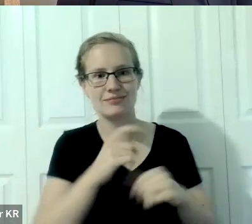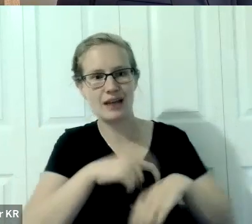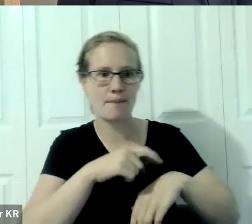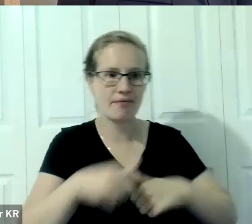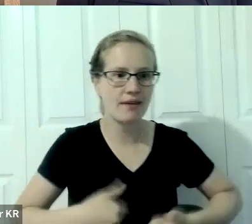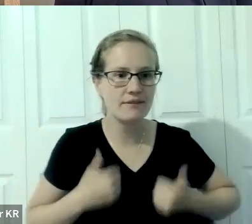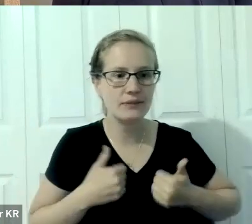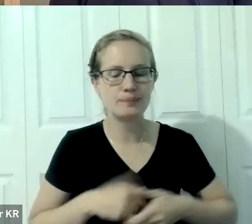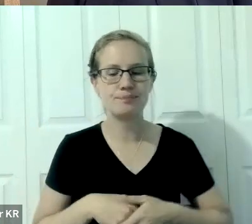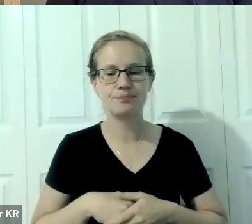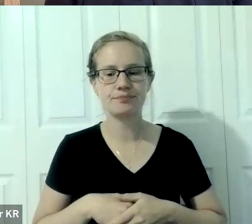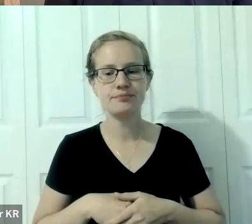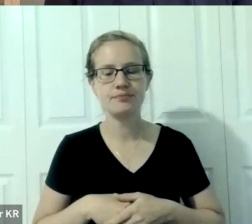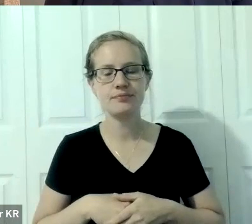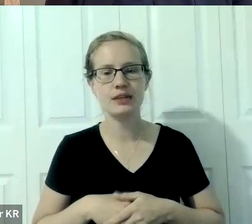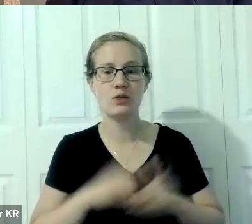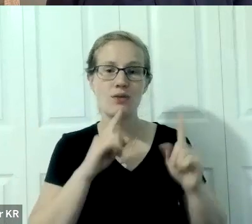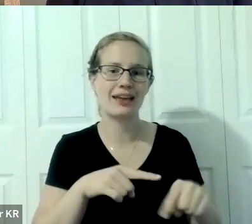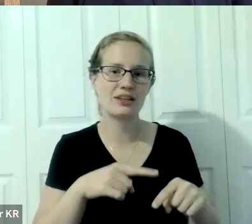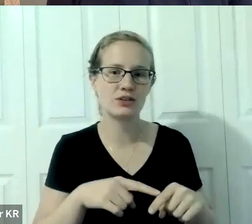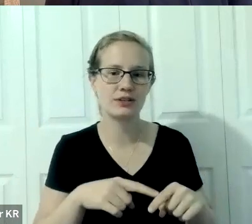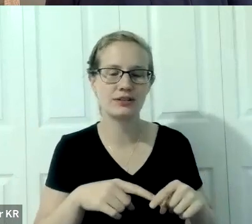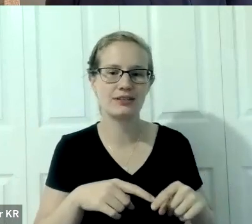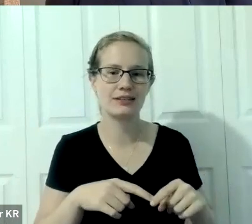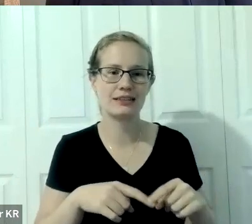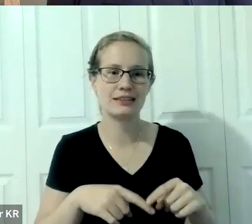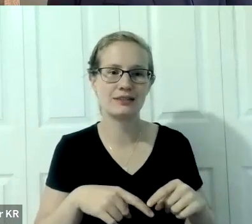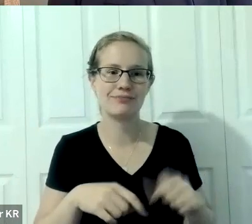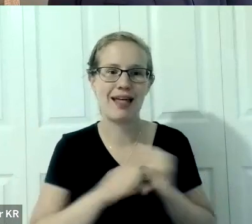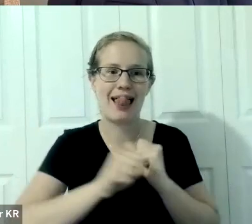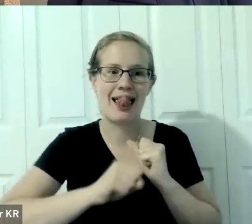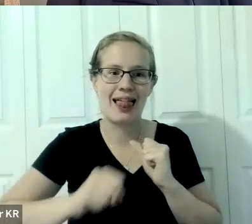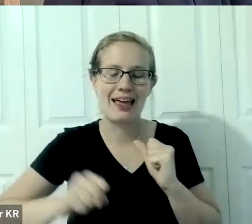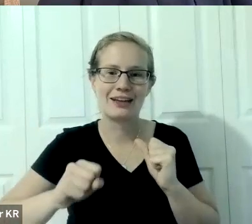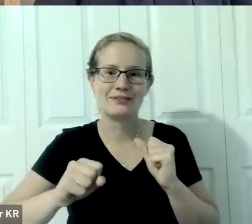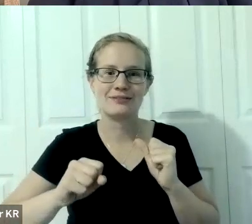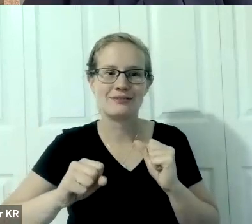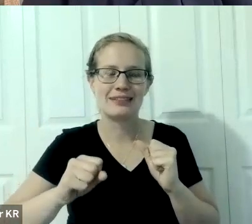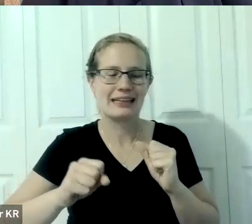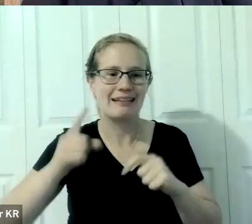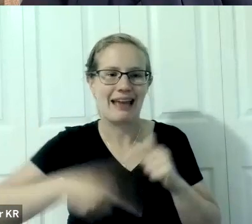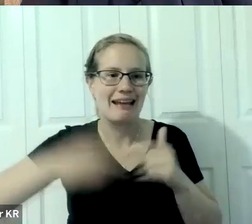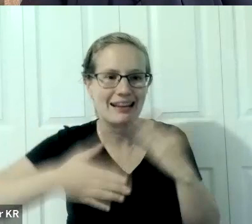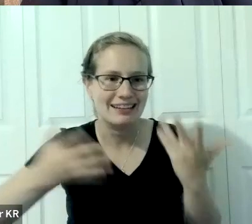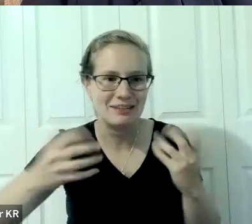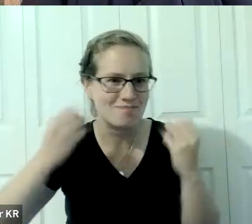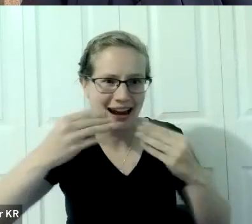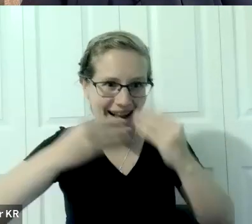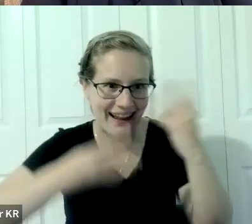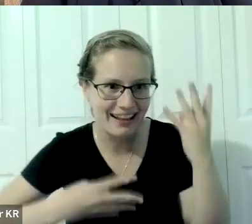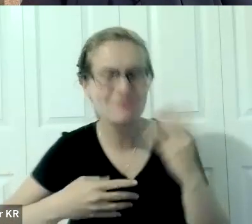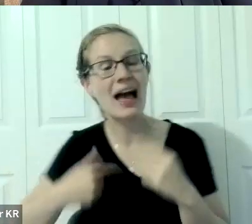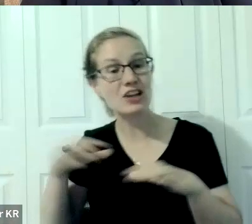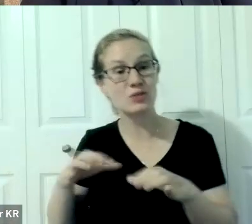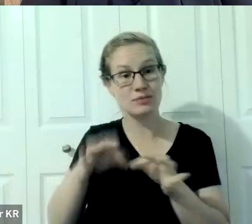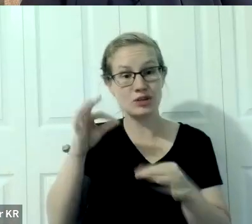so it's, I guess the answer is endless, Deacon Ed. Yes. And I do spiritual direction, and it's great when